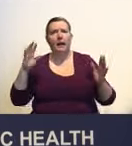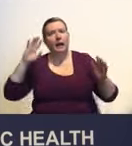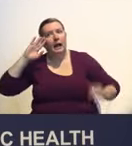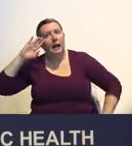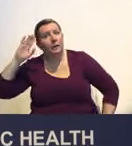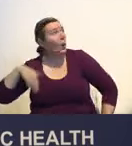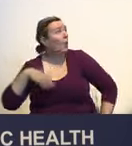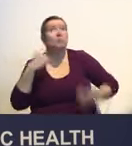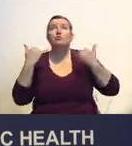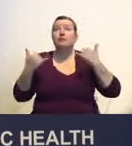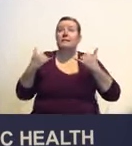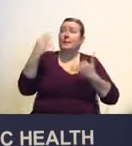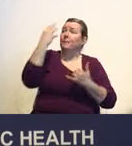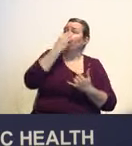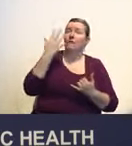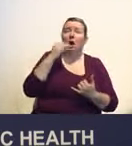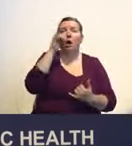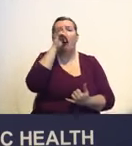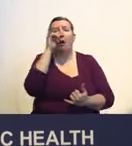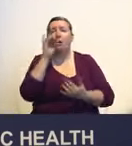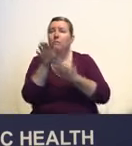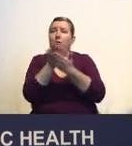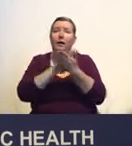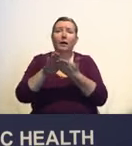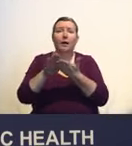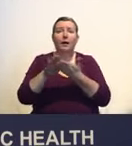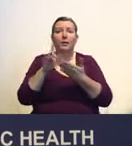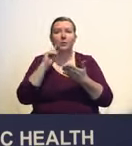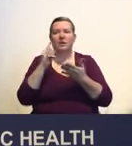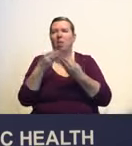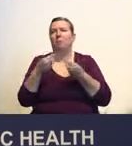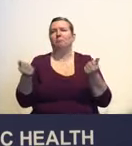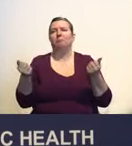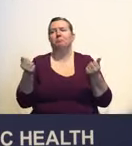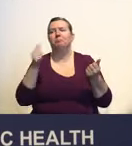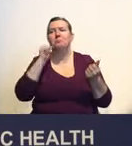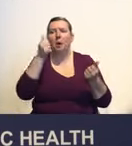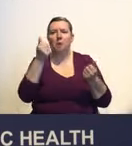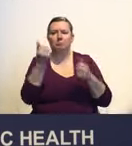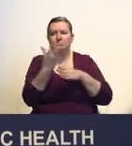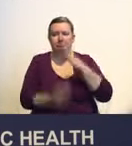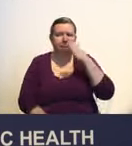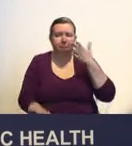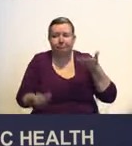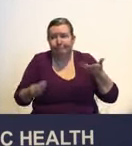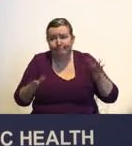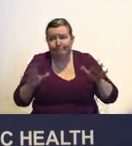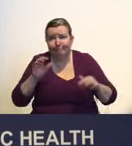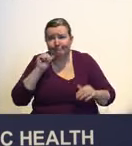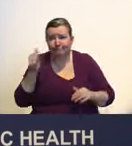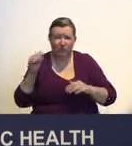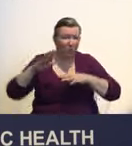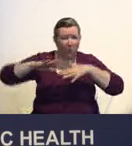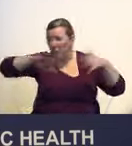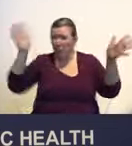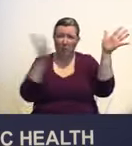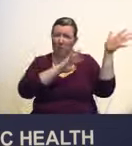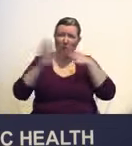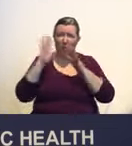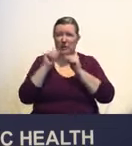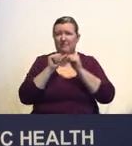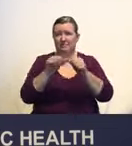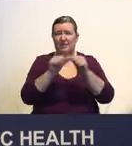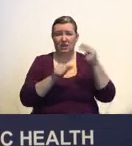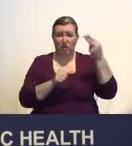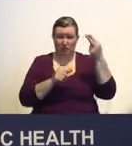and nice out this afternoon, but that's quickly going to change over tomorrow afternoon. Pretty much a storm that lasts Thursday